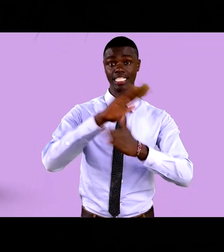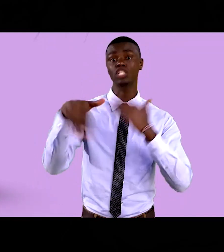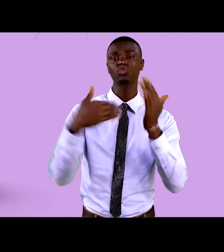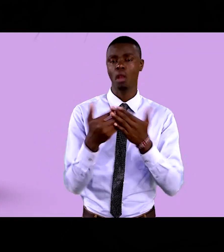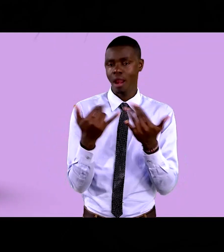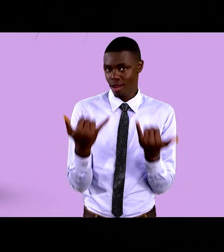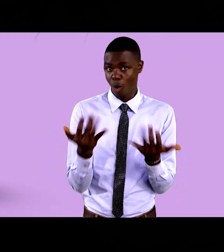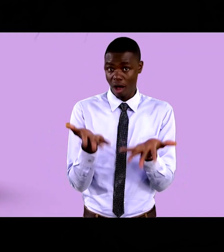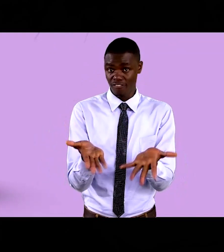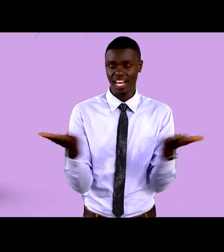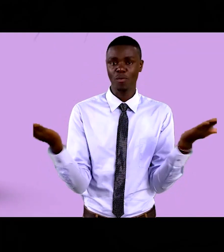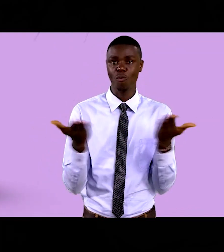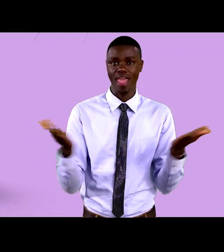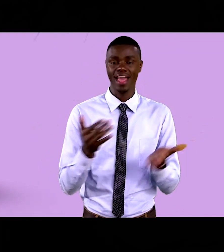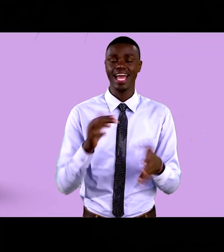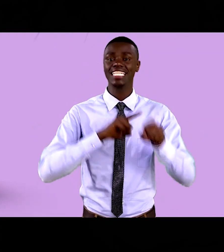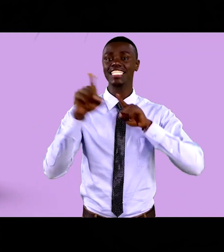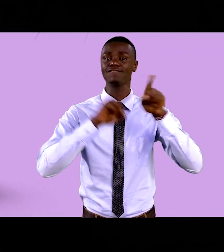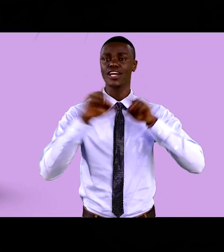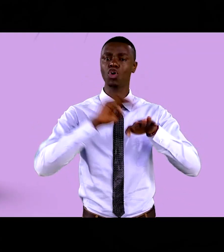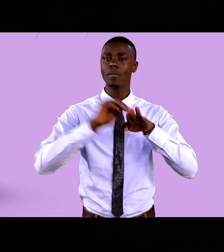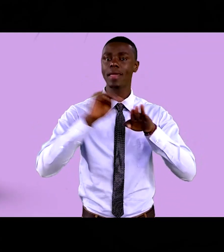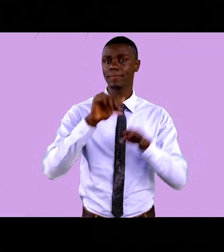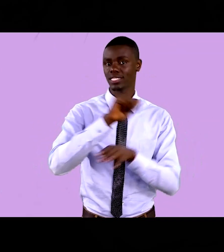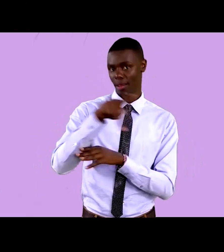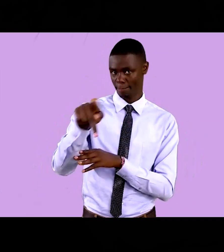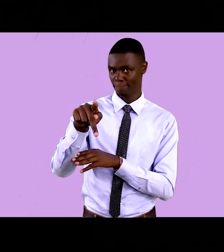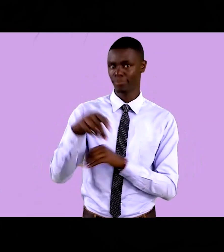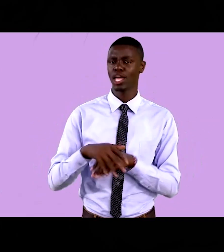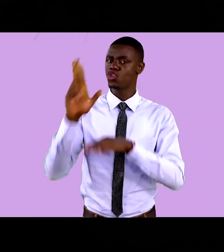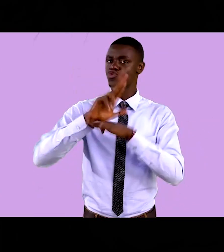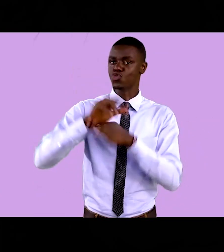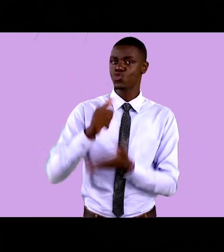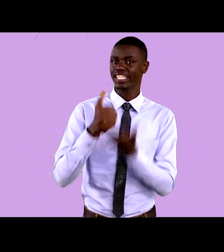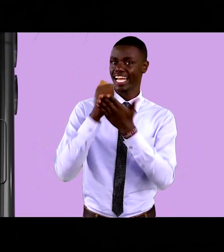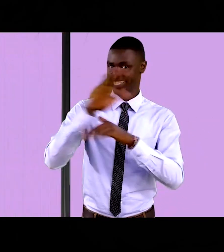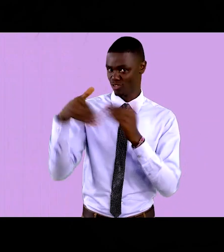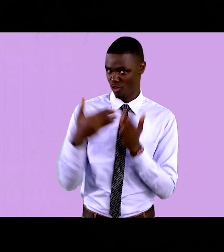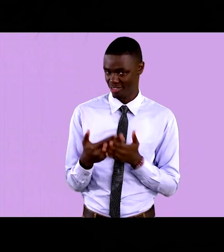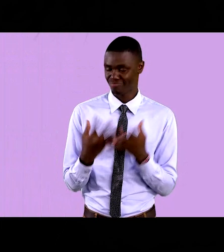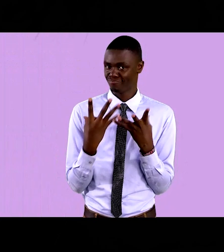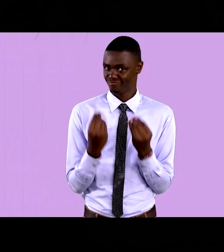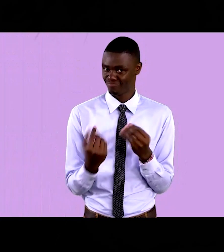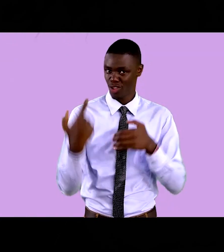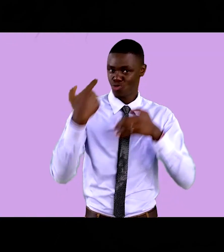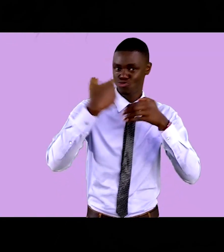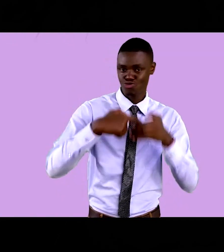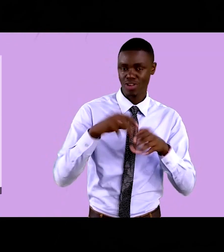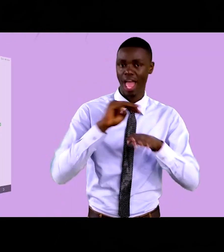when you load money through directly, it links you to your M-Pesa account, in which you're able to put your